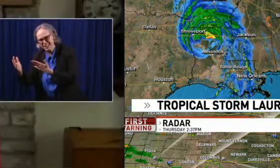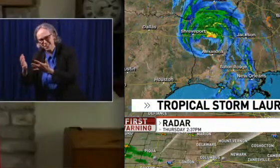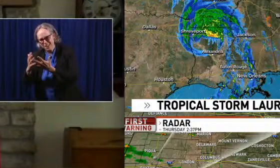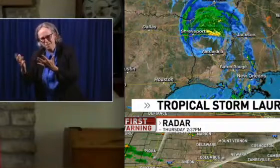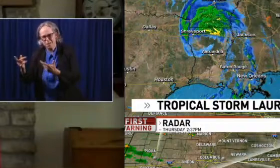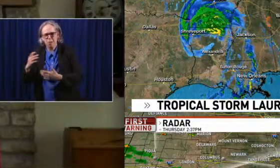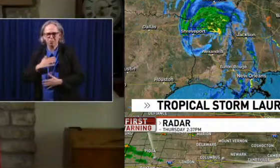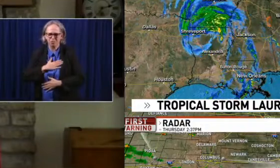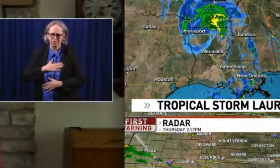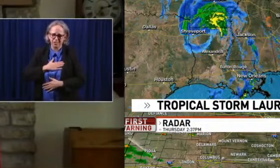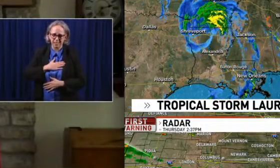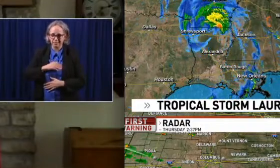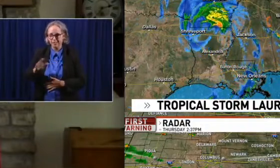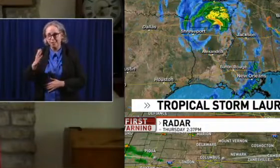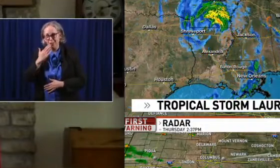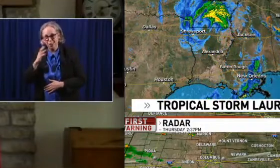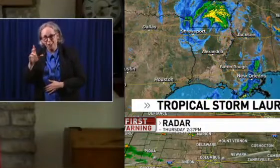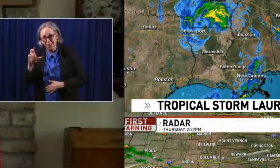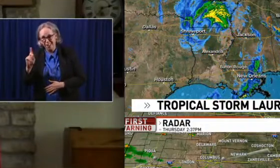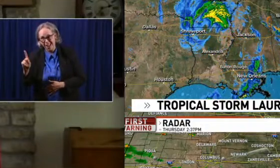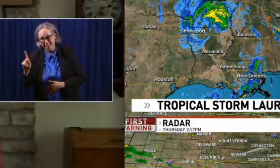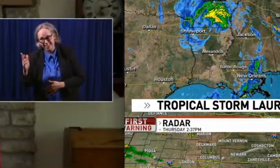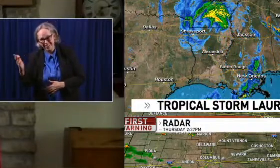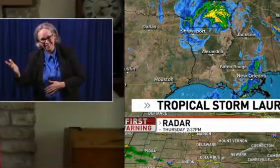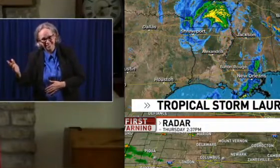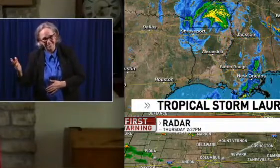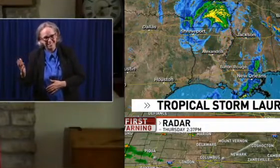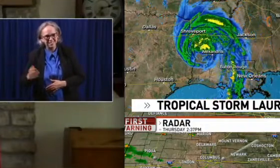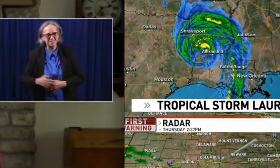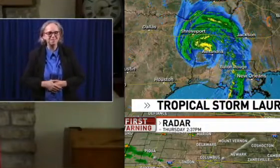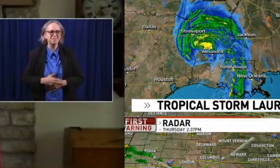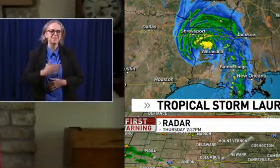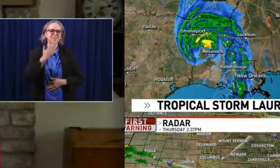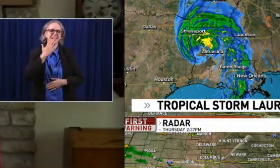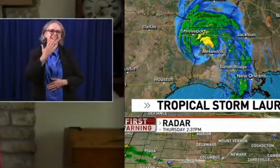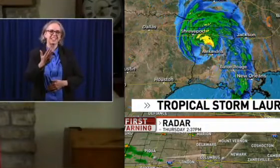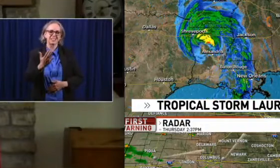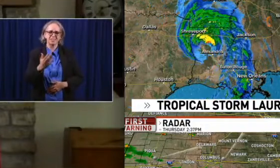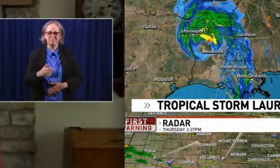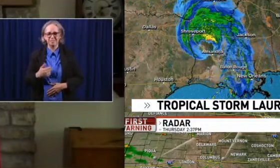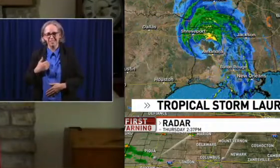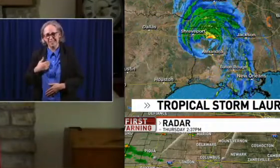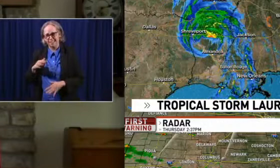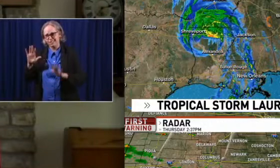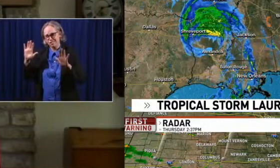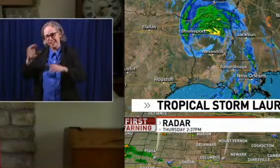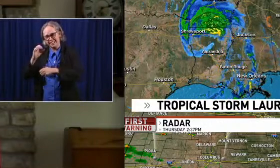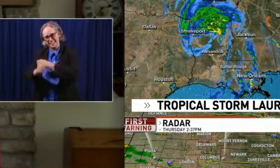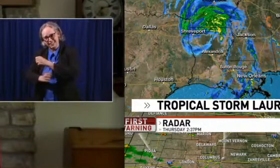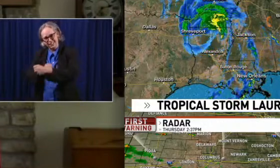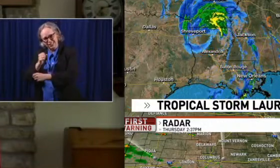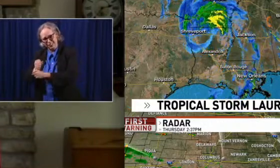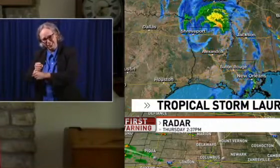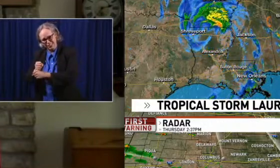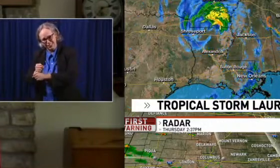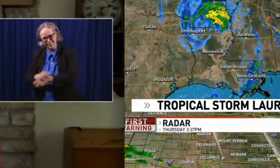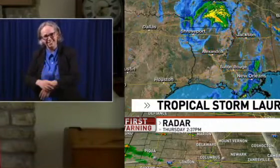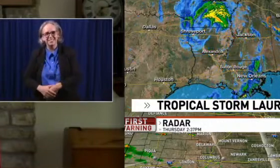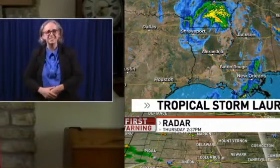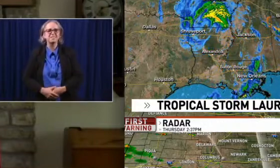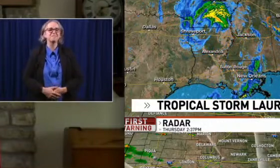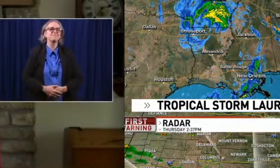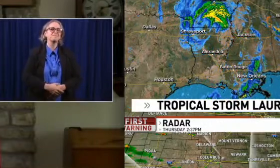and good luck to you and Findlay. Thank you. Hope you all have a great year and stay in school. So good luck. Thank